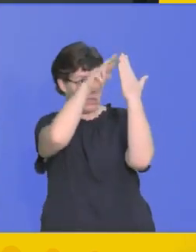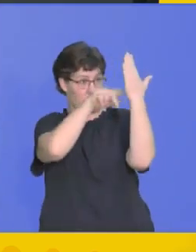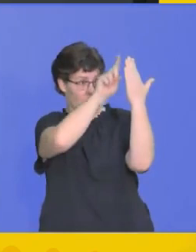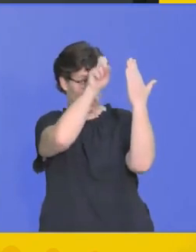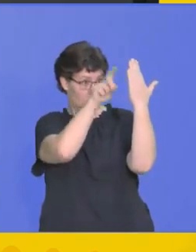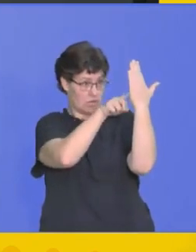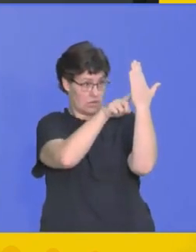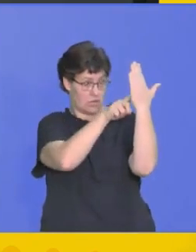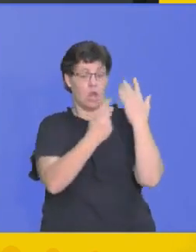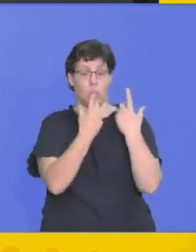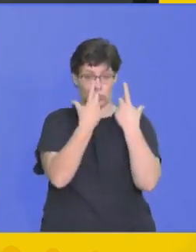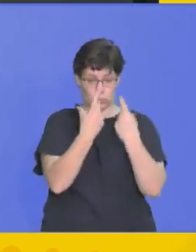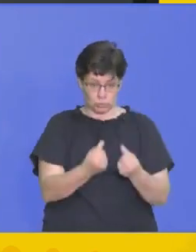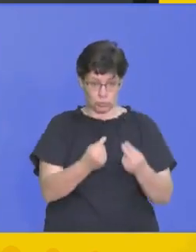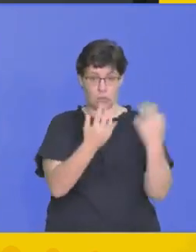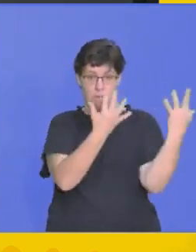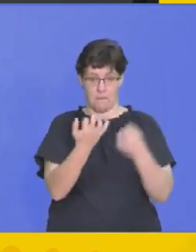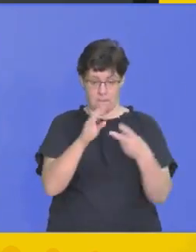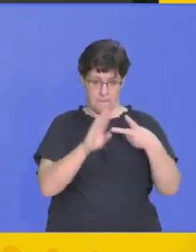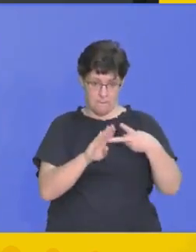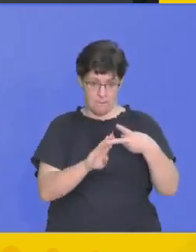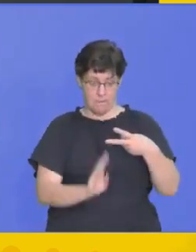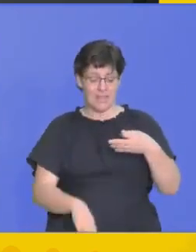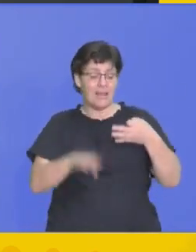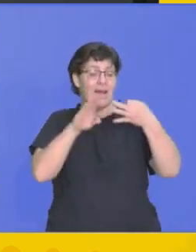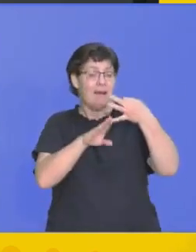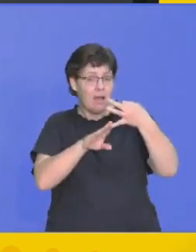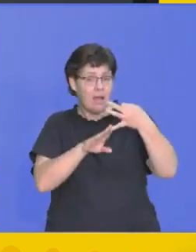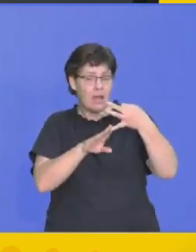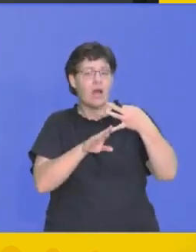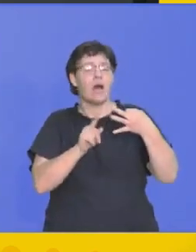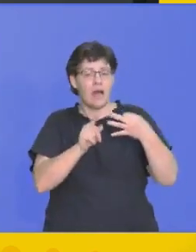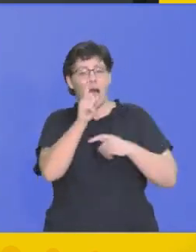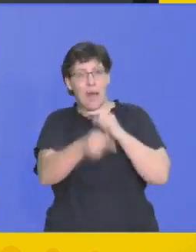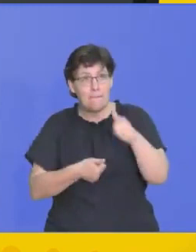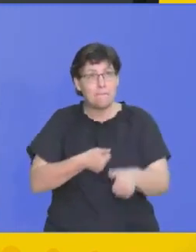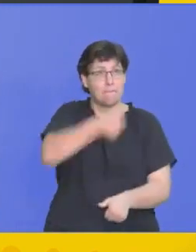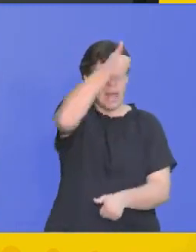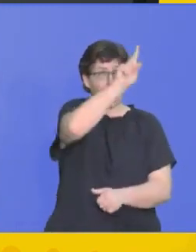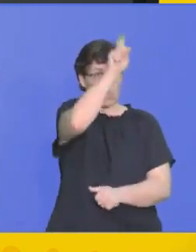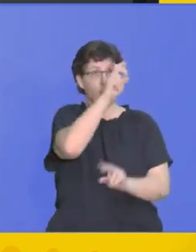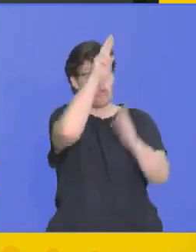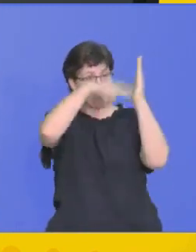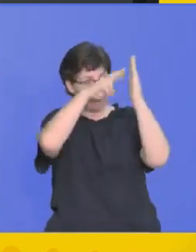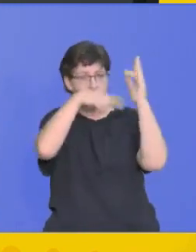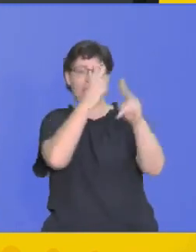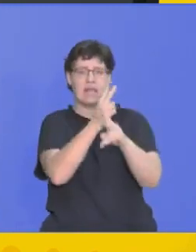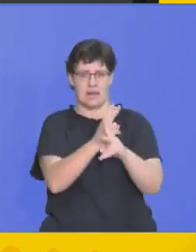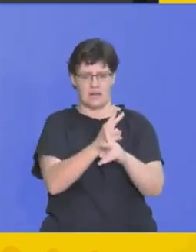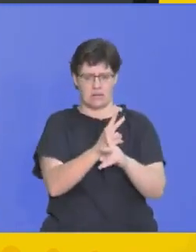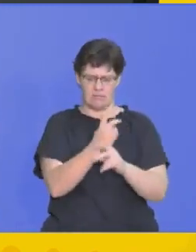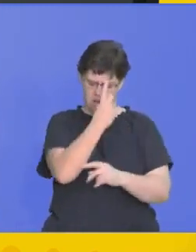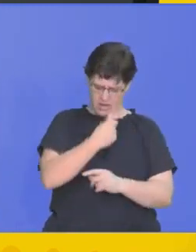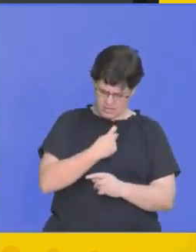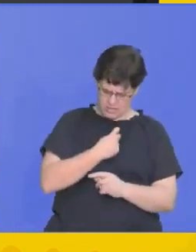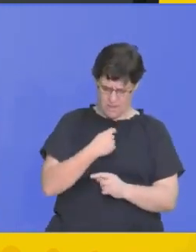read the question carefully. I want you to do your calculations, and then I actually want you to reread your question